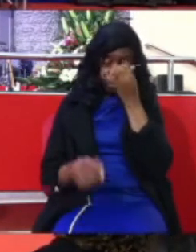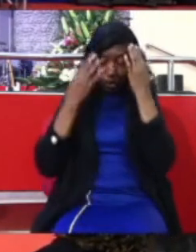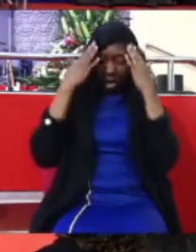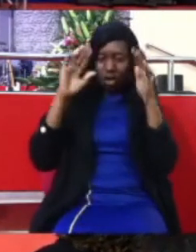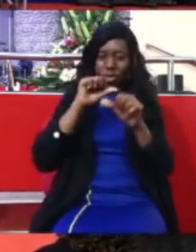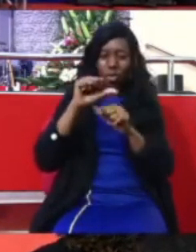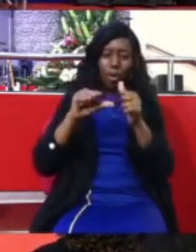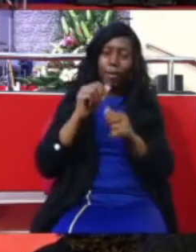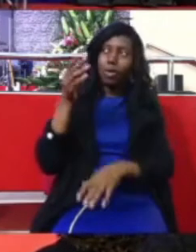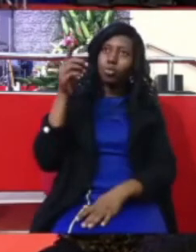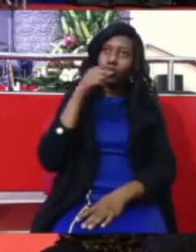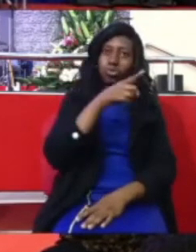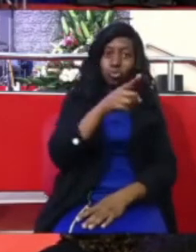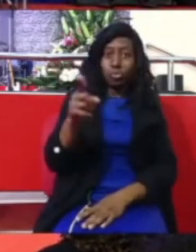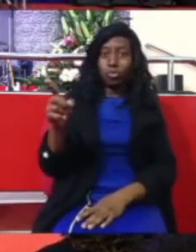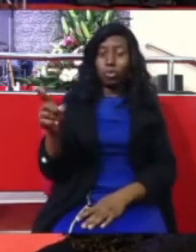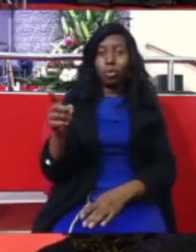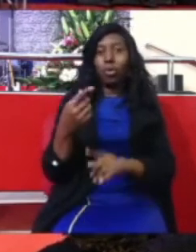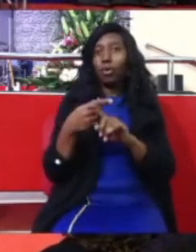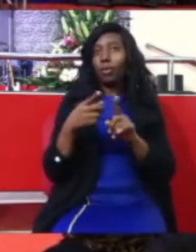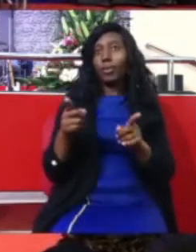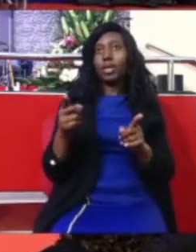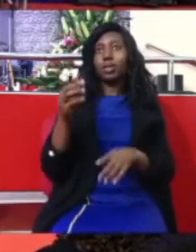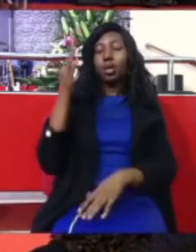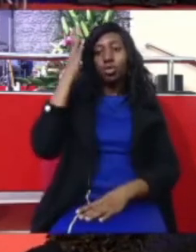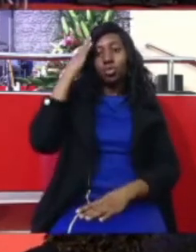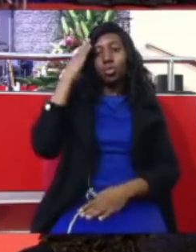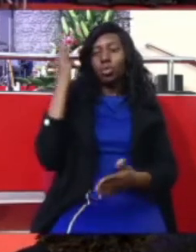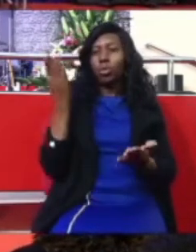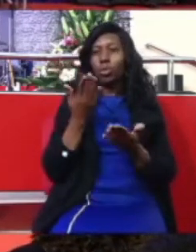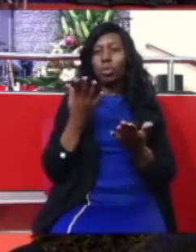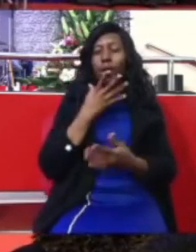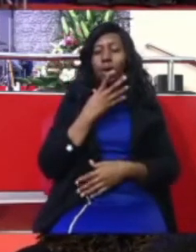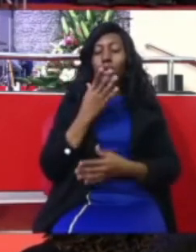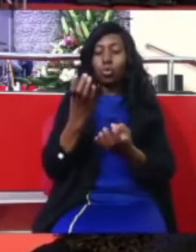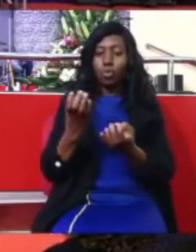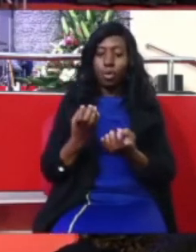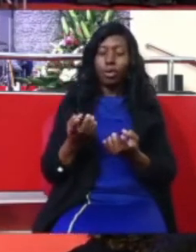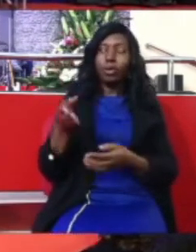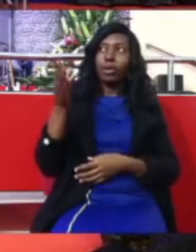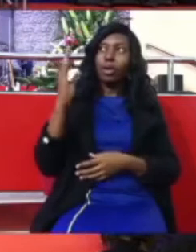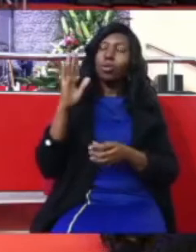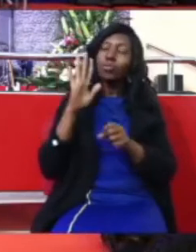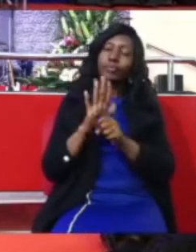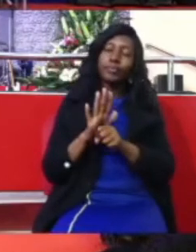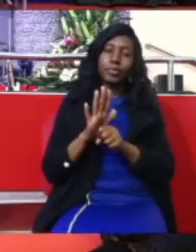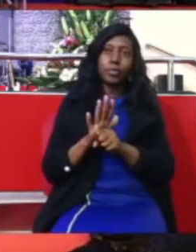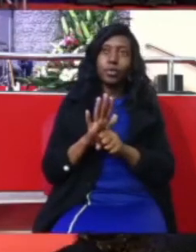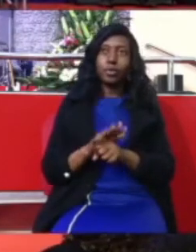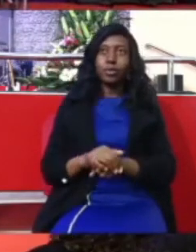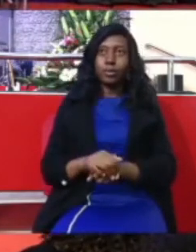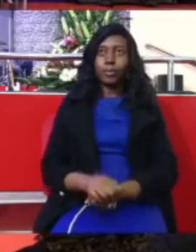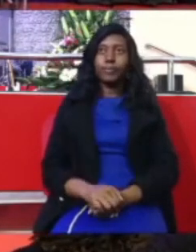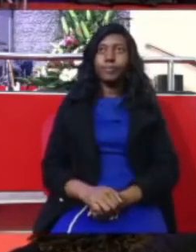I know where I am launching deeper. I know that which I want. I know that where I have toiled and gotten nothing because I